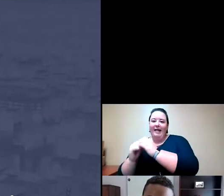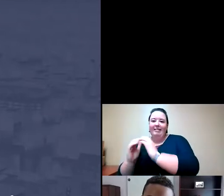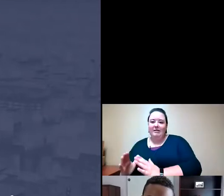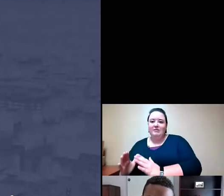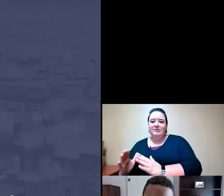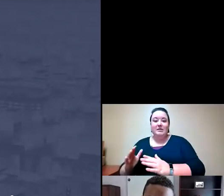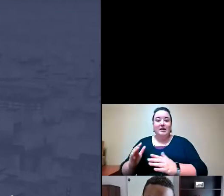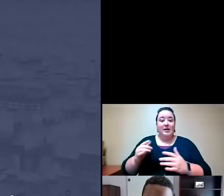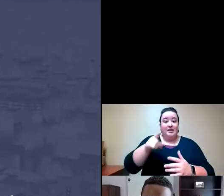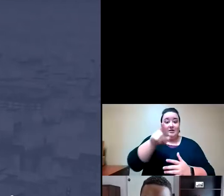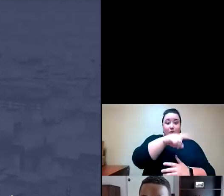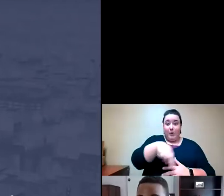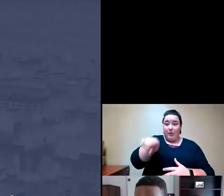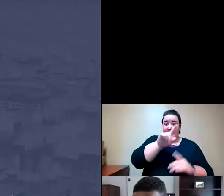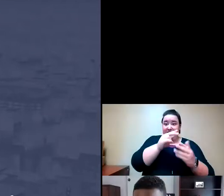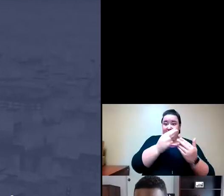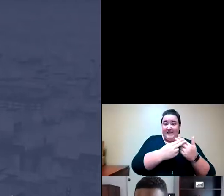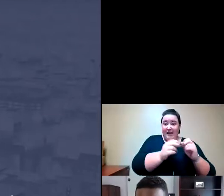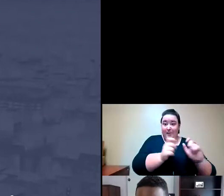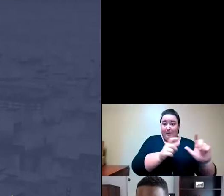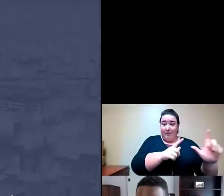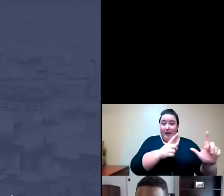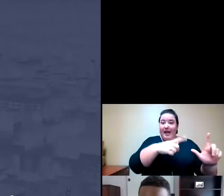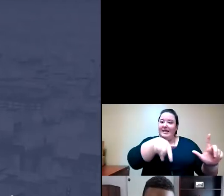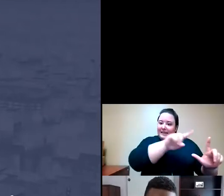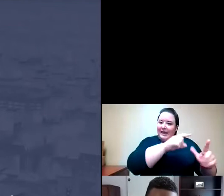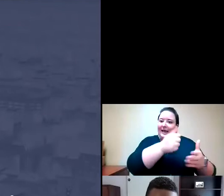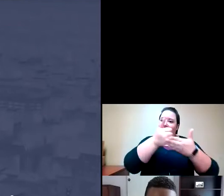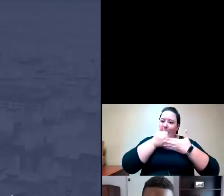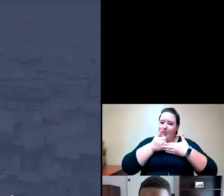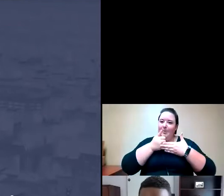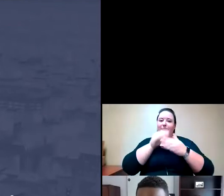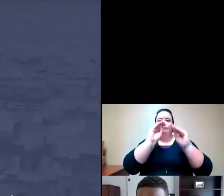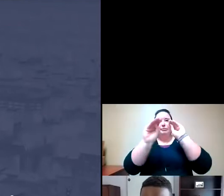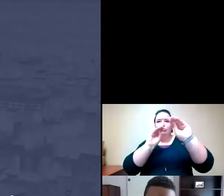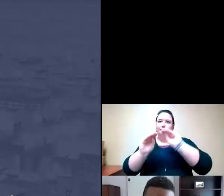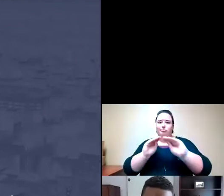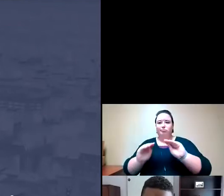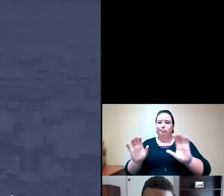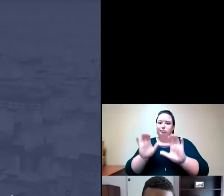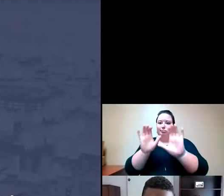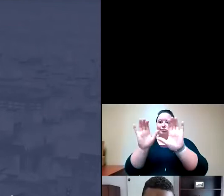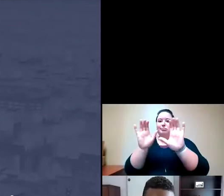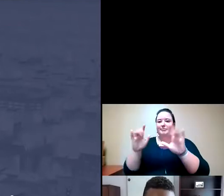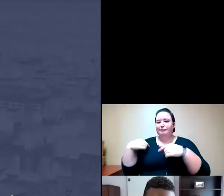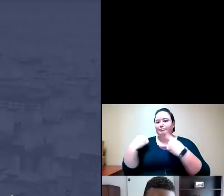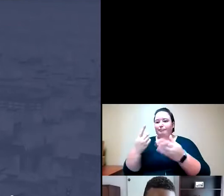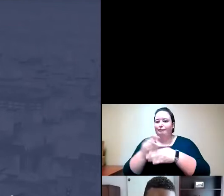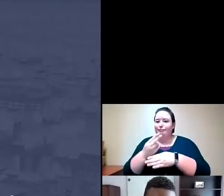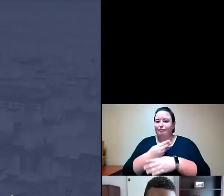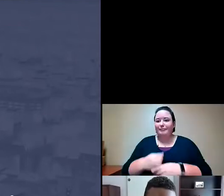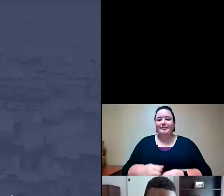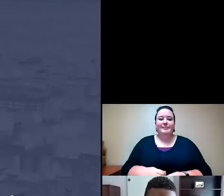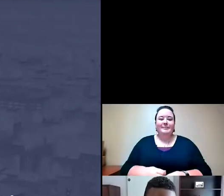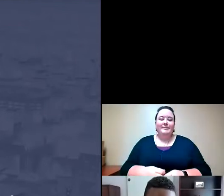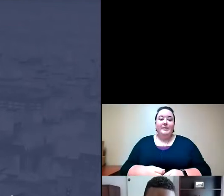iteration of the slides that you will see, they helped me put together some time ago, and I've used various versions of it since then. So I